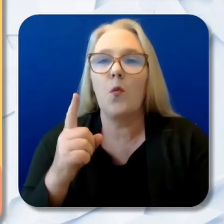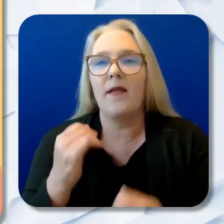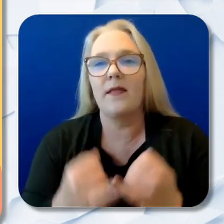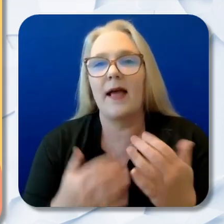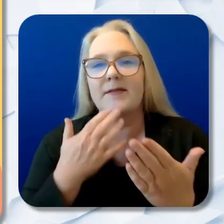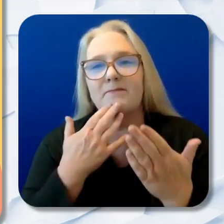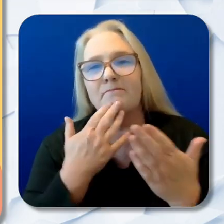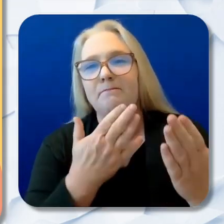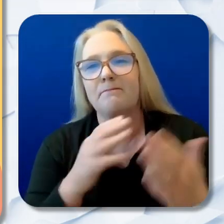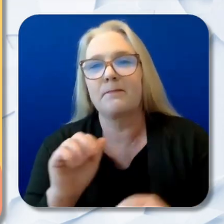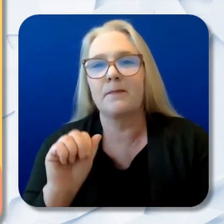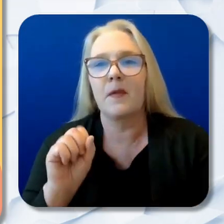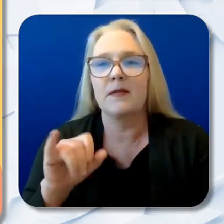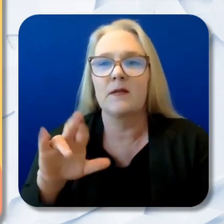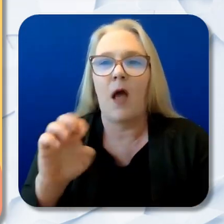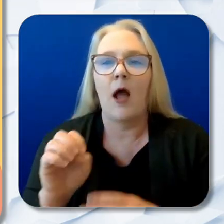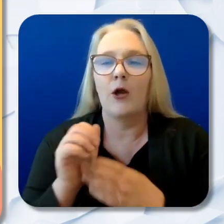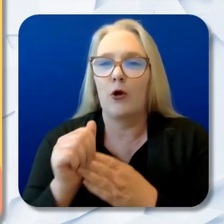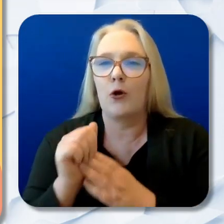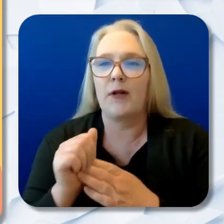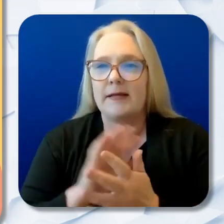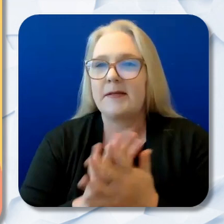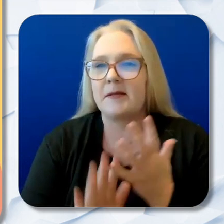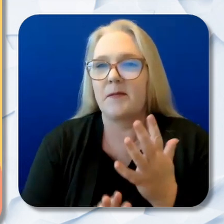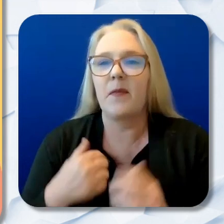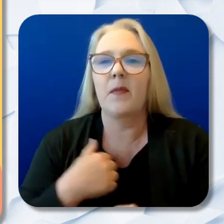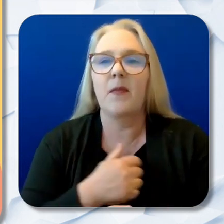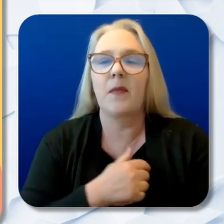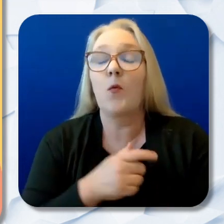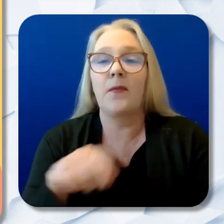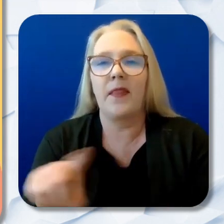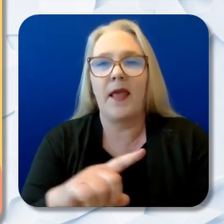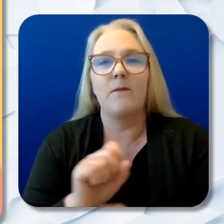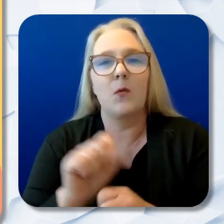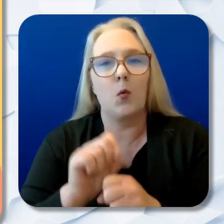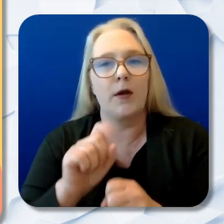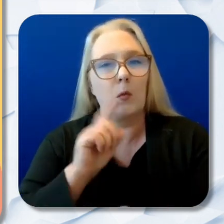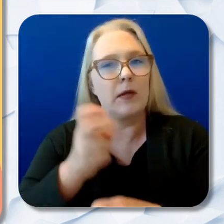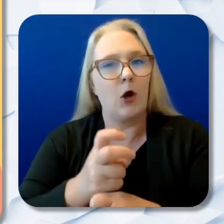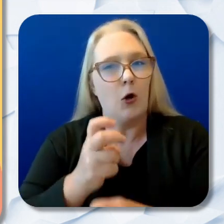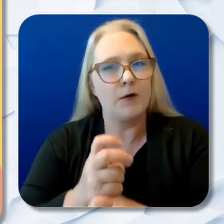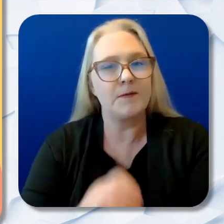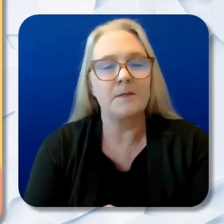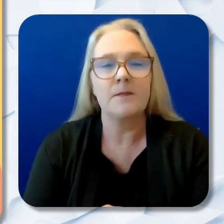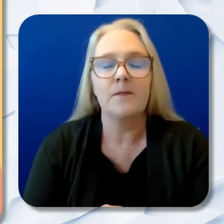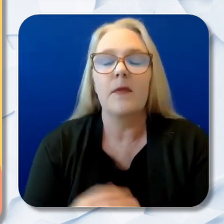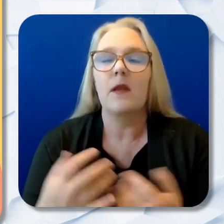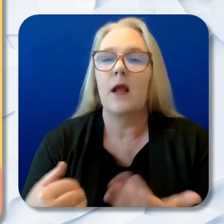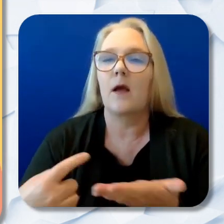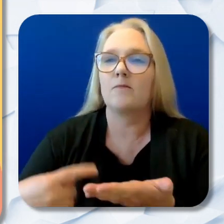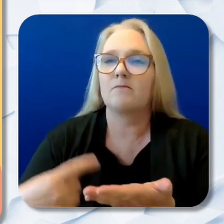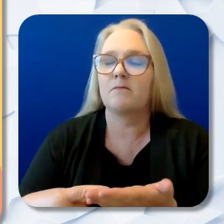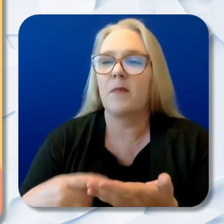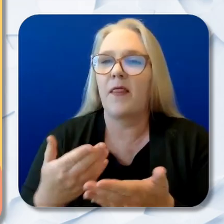our Aspire leads. They've been working very hard at all of the work. So now we're going to discuss some